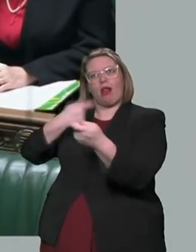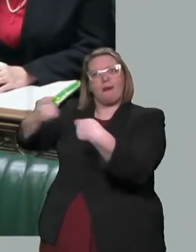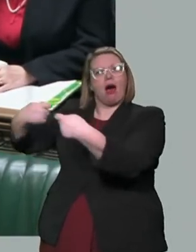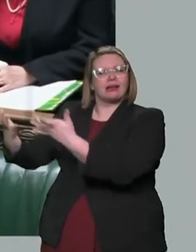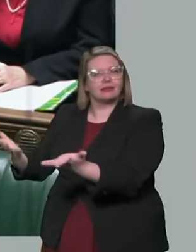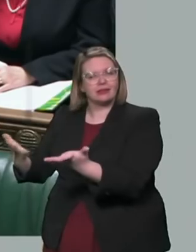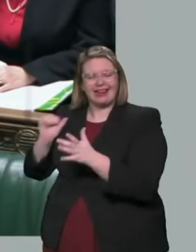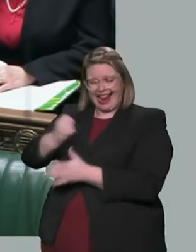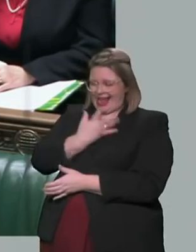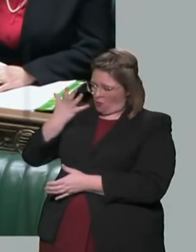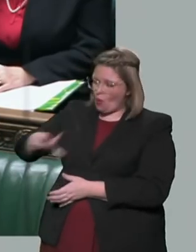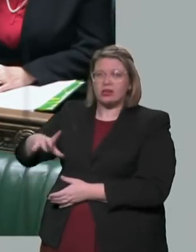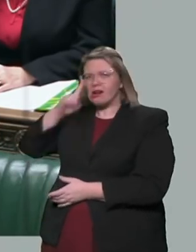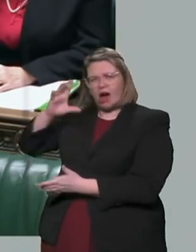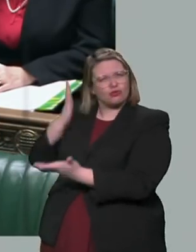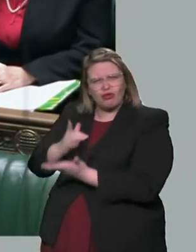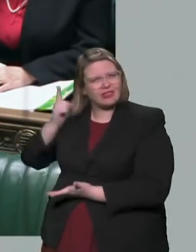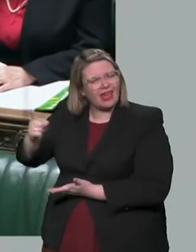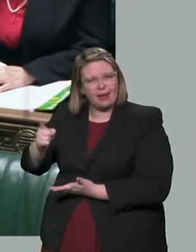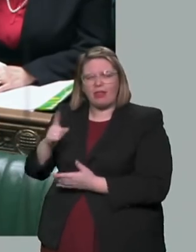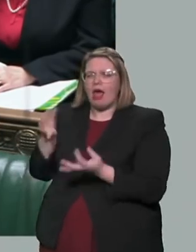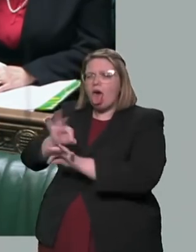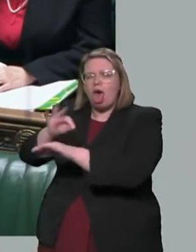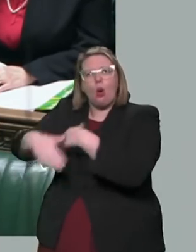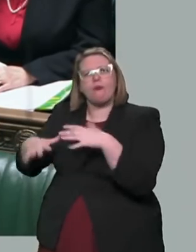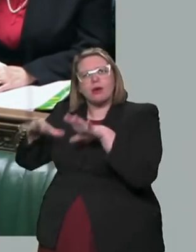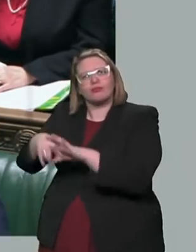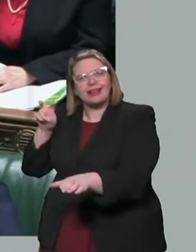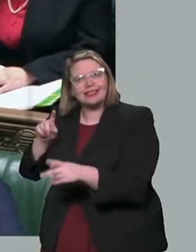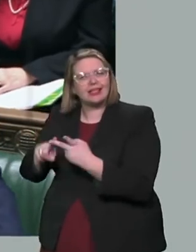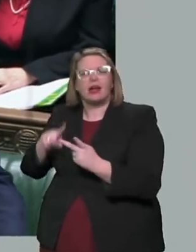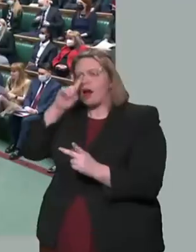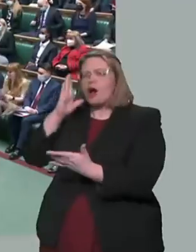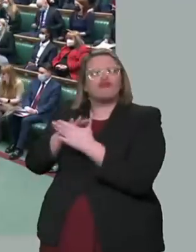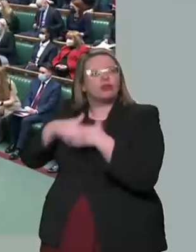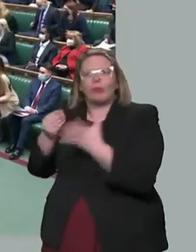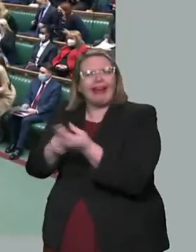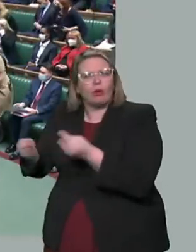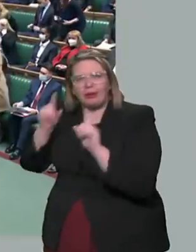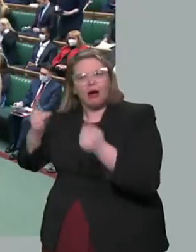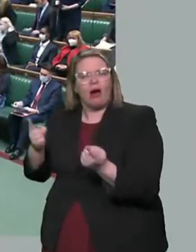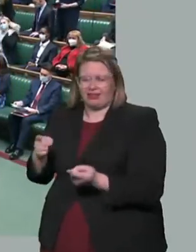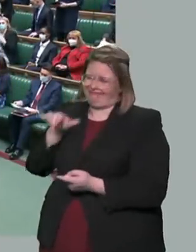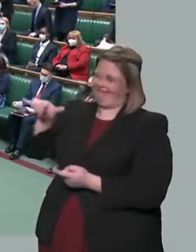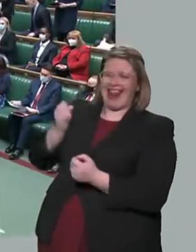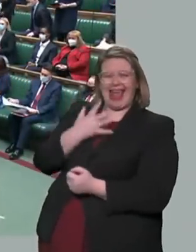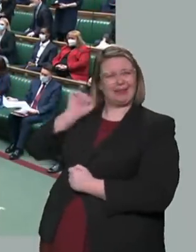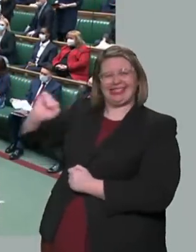the Labour Party. They can't be trusted on Brexit, Mr. Speaker, and they can't be trusted on the economy.